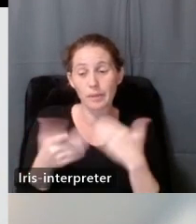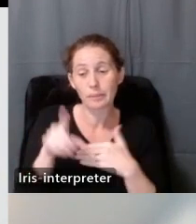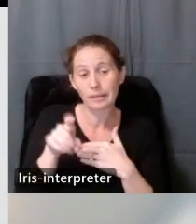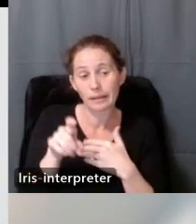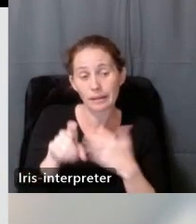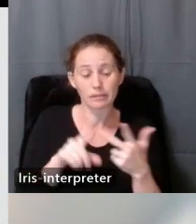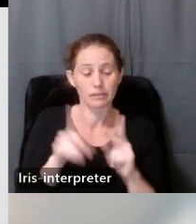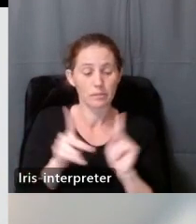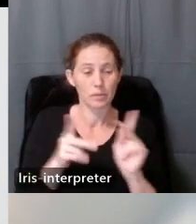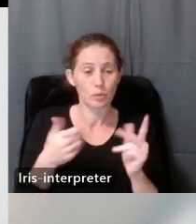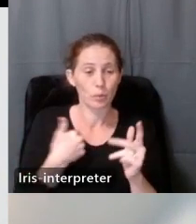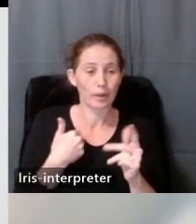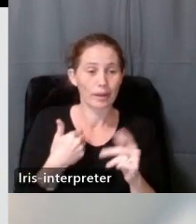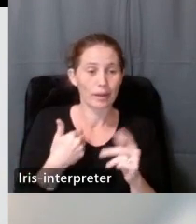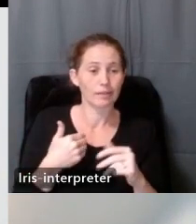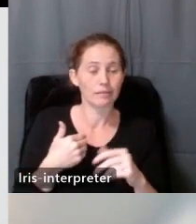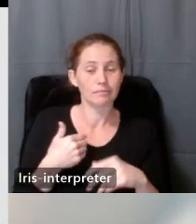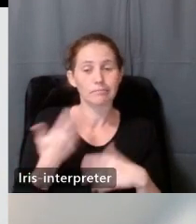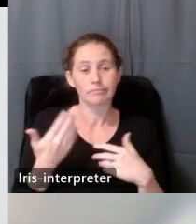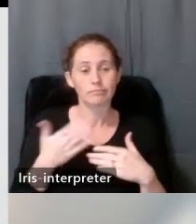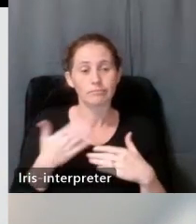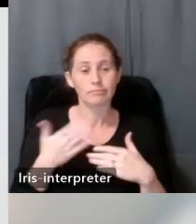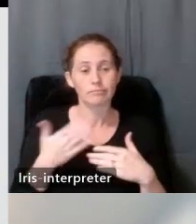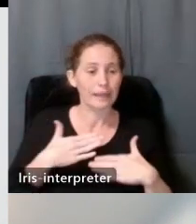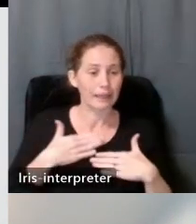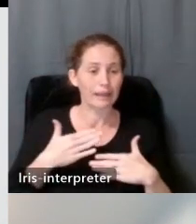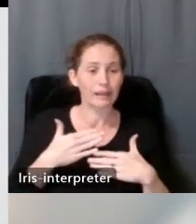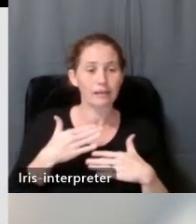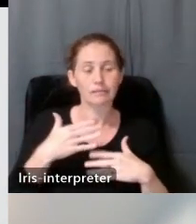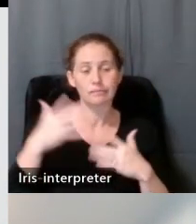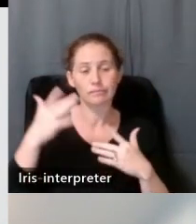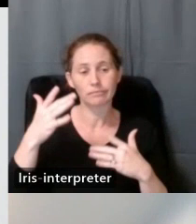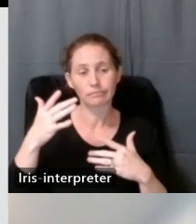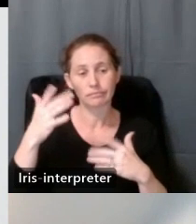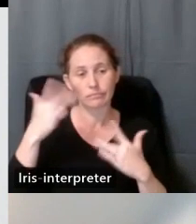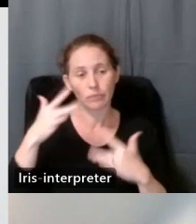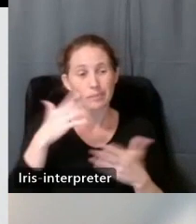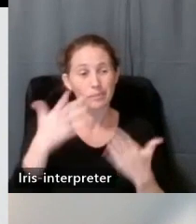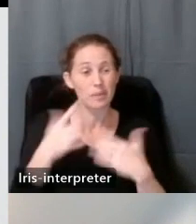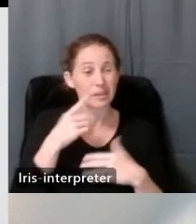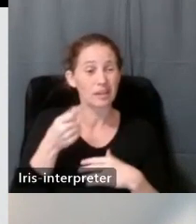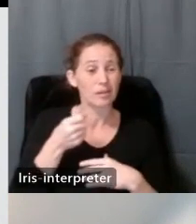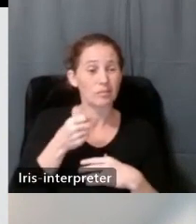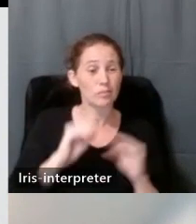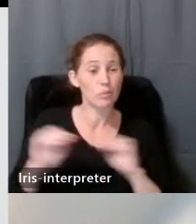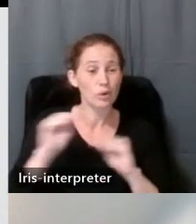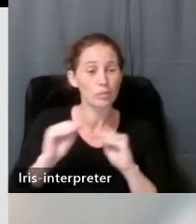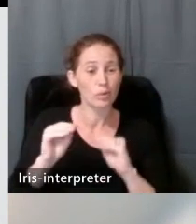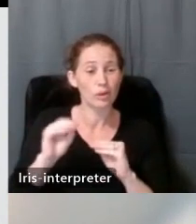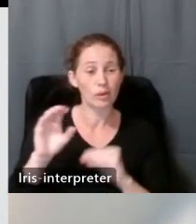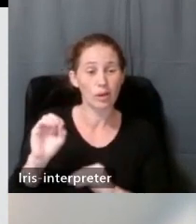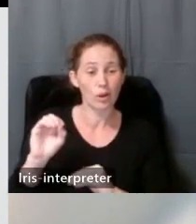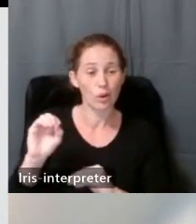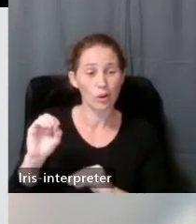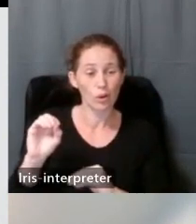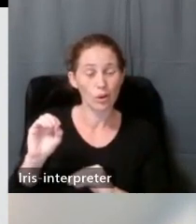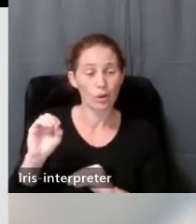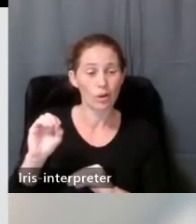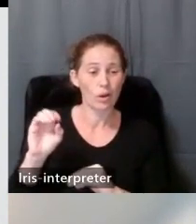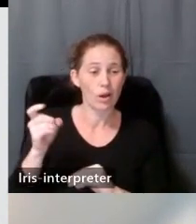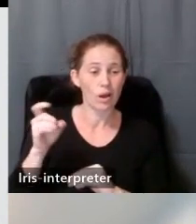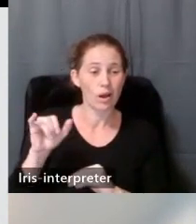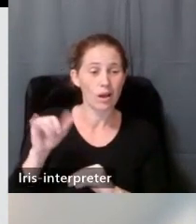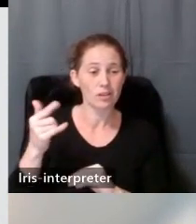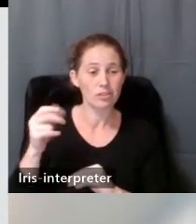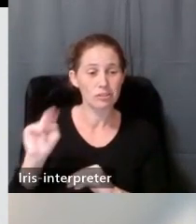People with pulmonary conditions may need portable oxygen, and that's going to be critical for them